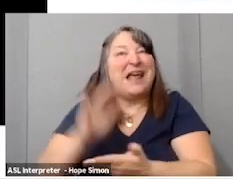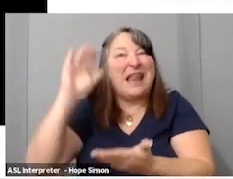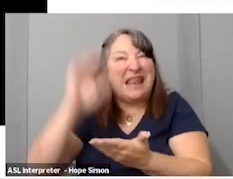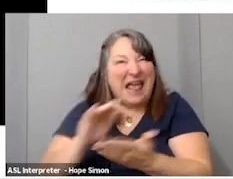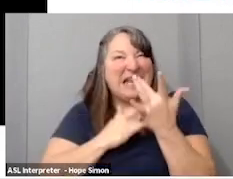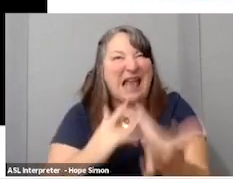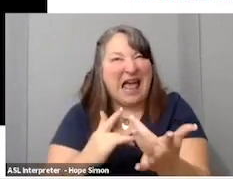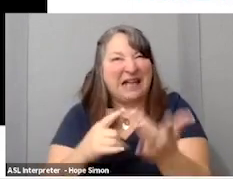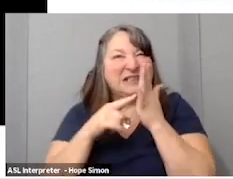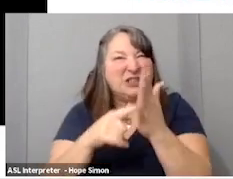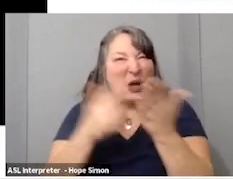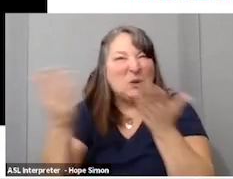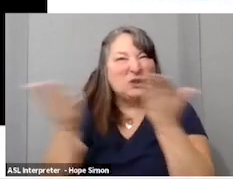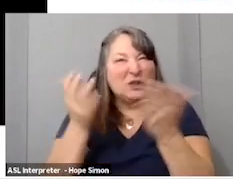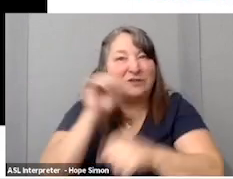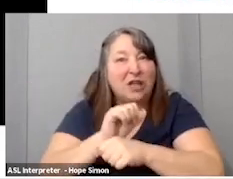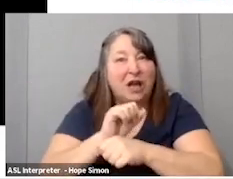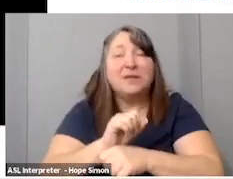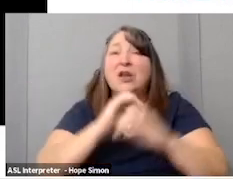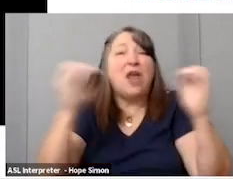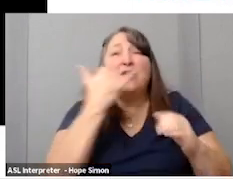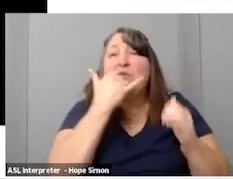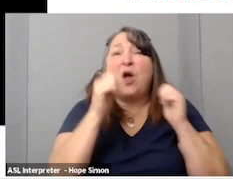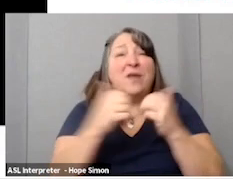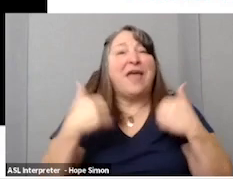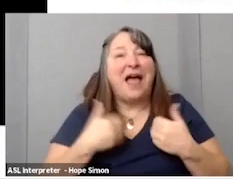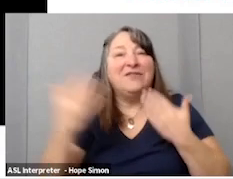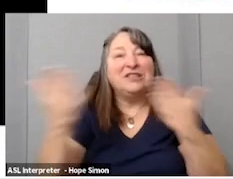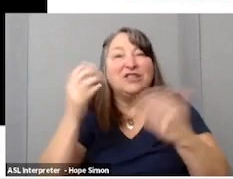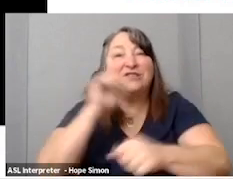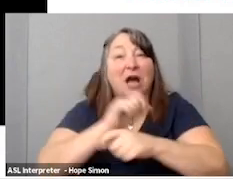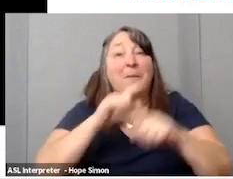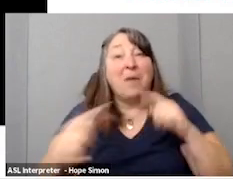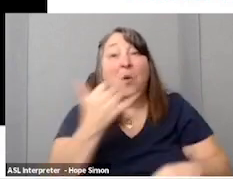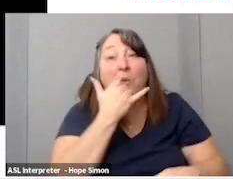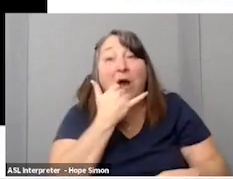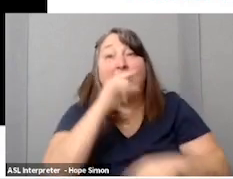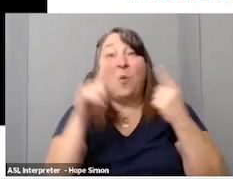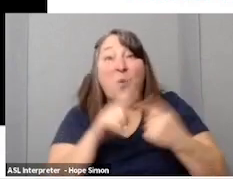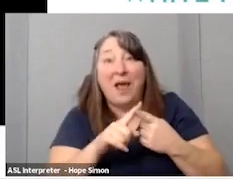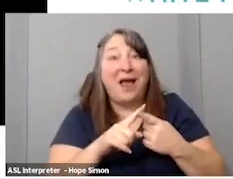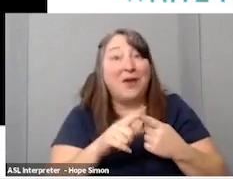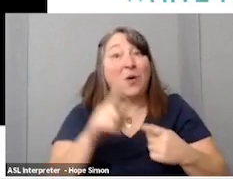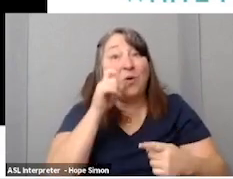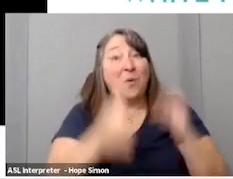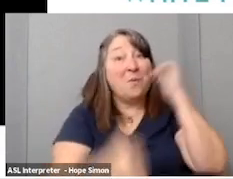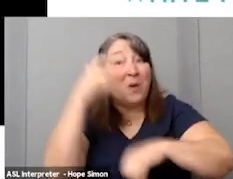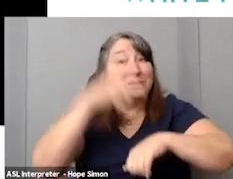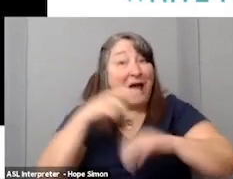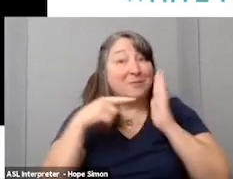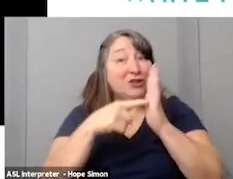there's nothing wrong with service jobs, but there is something wrong when you have a statistically significant difference in who is appearing in what type of